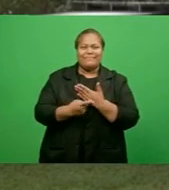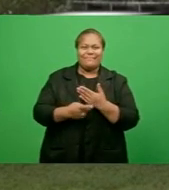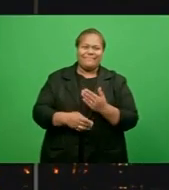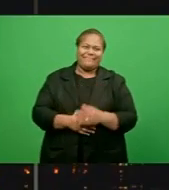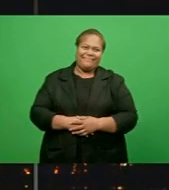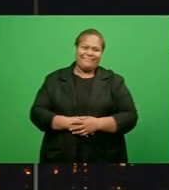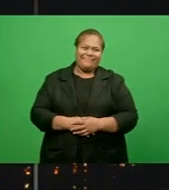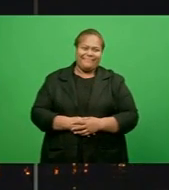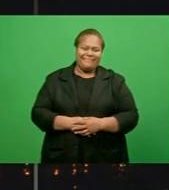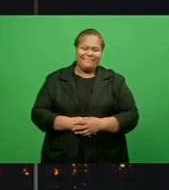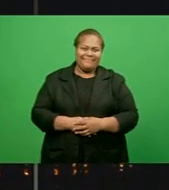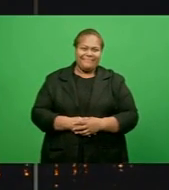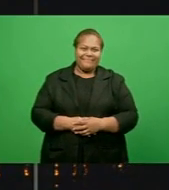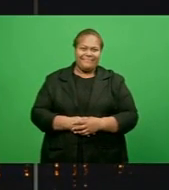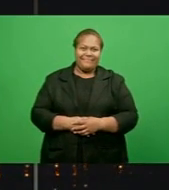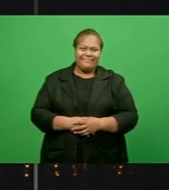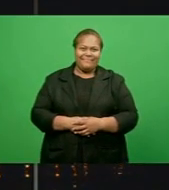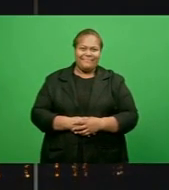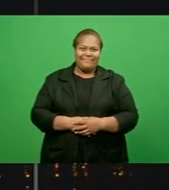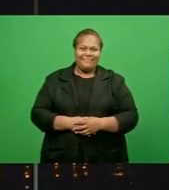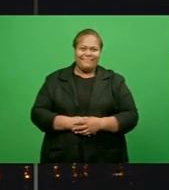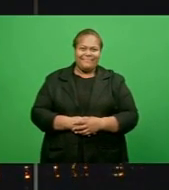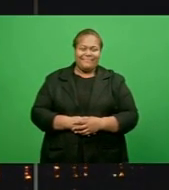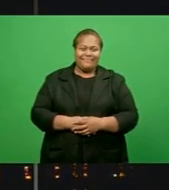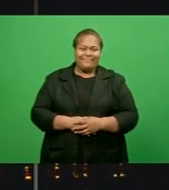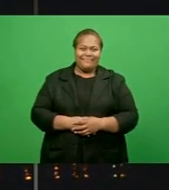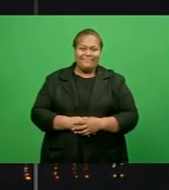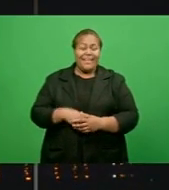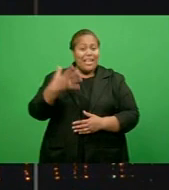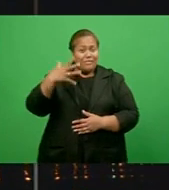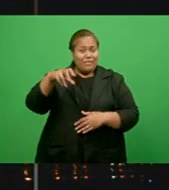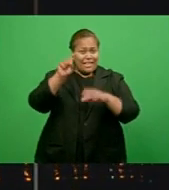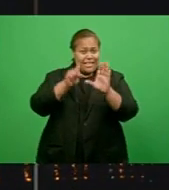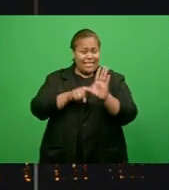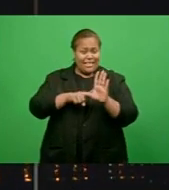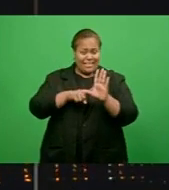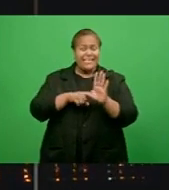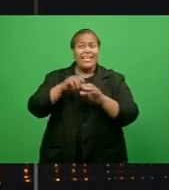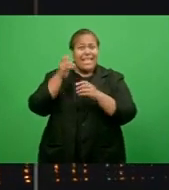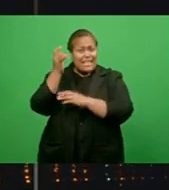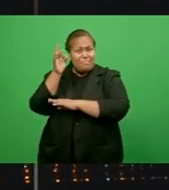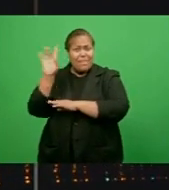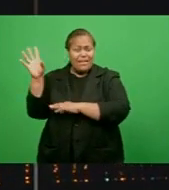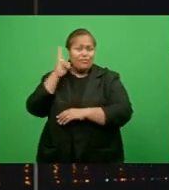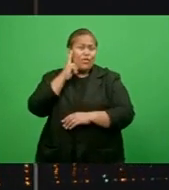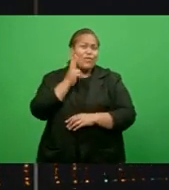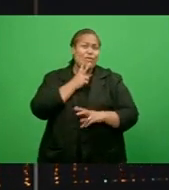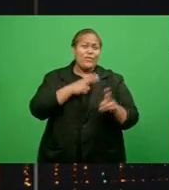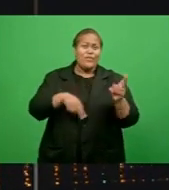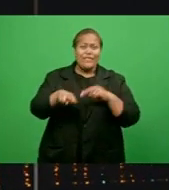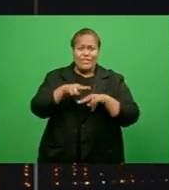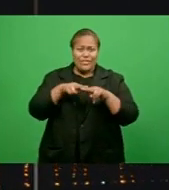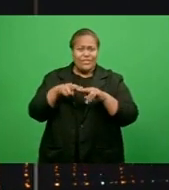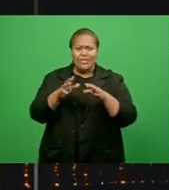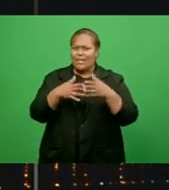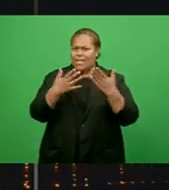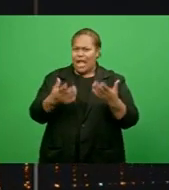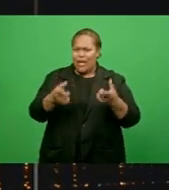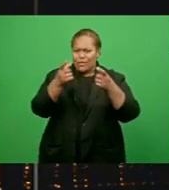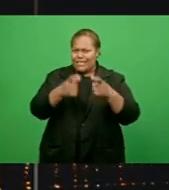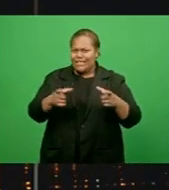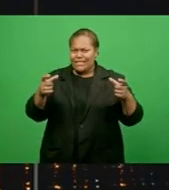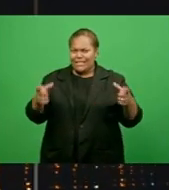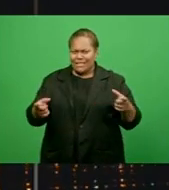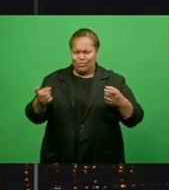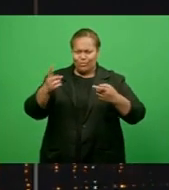FBC News. On the occasion of Fiji's 50th year of independence, Vodafone Fiji has been conducting a citizens' engagement